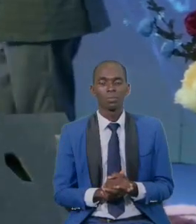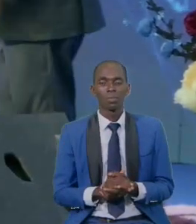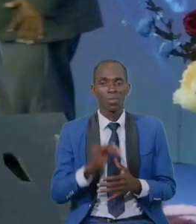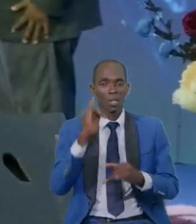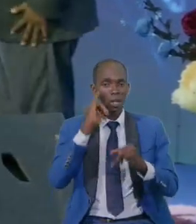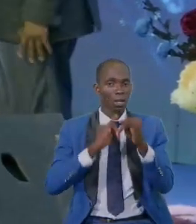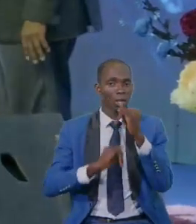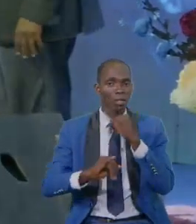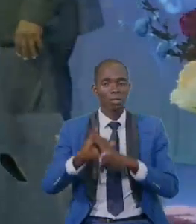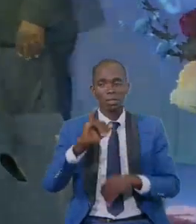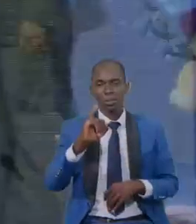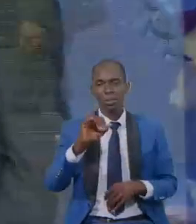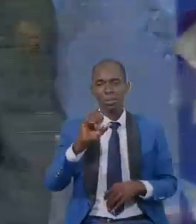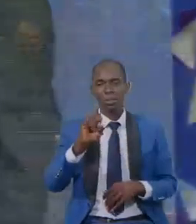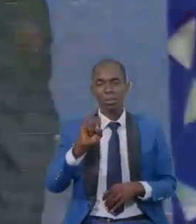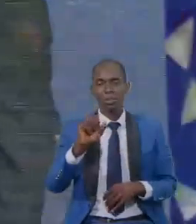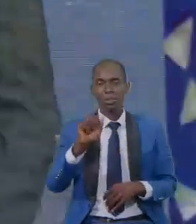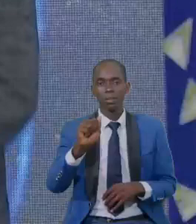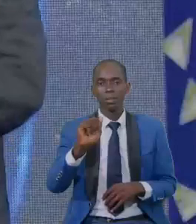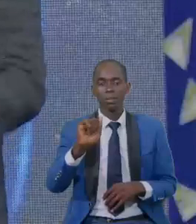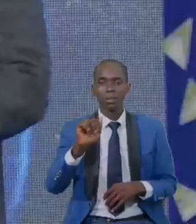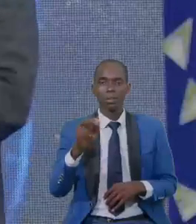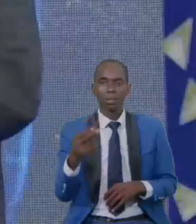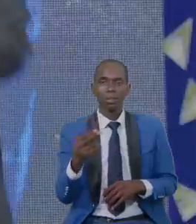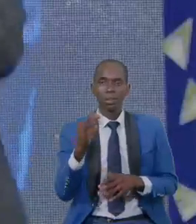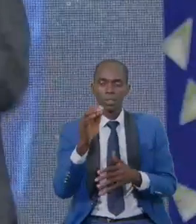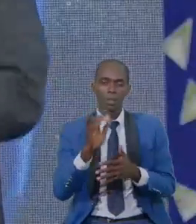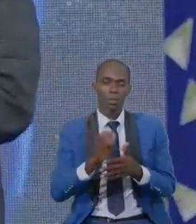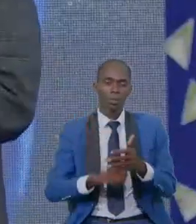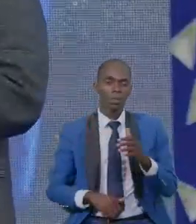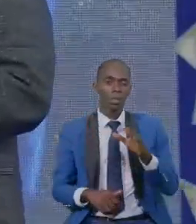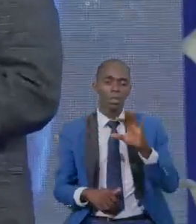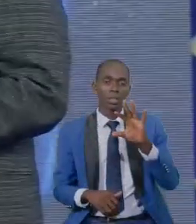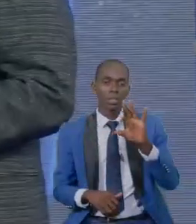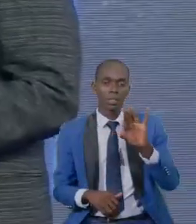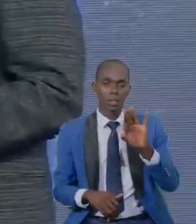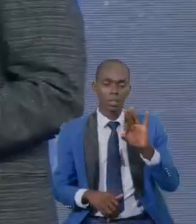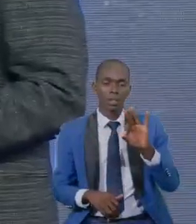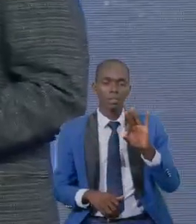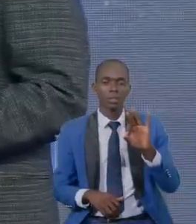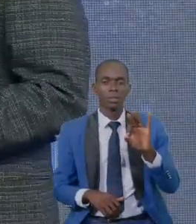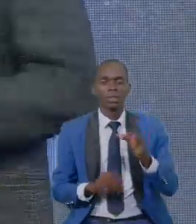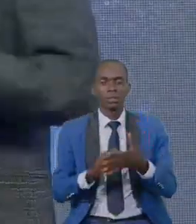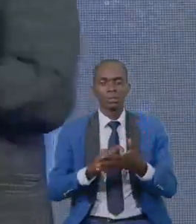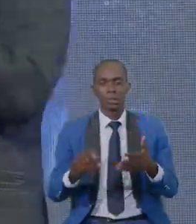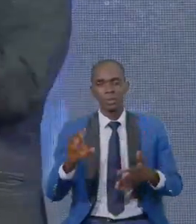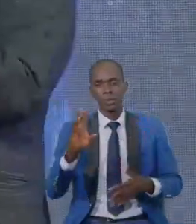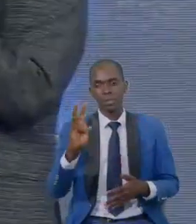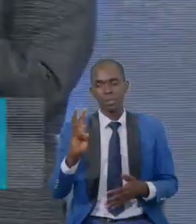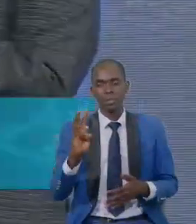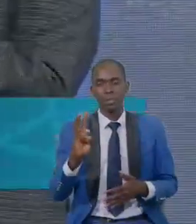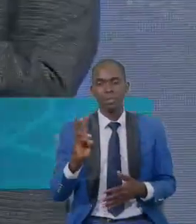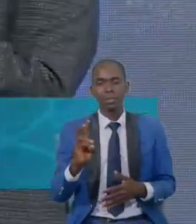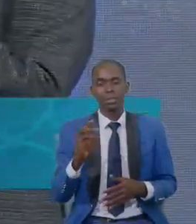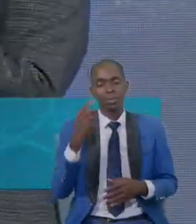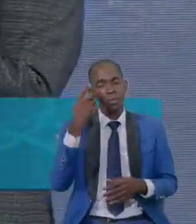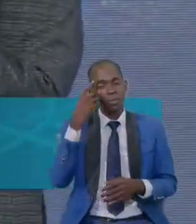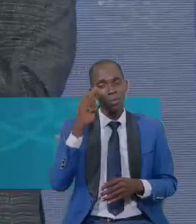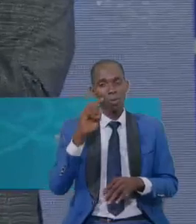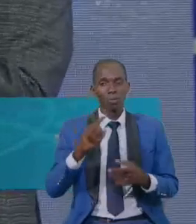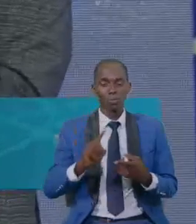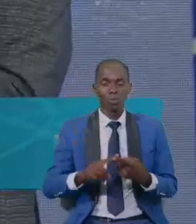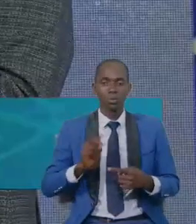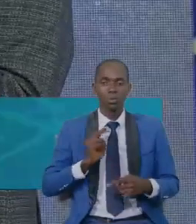Isaiah chapter 6. Reading chapter 9 from verse 6. For unto us